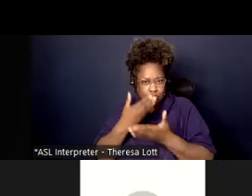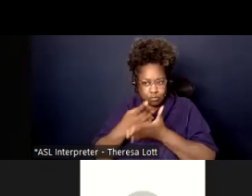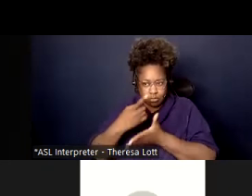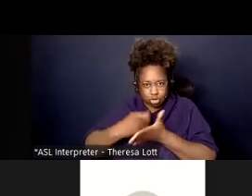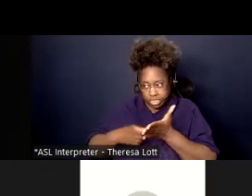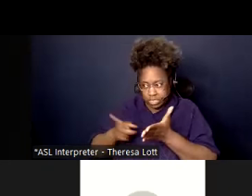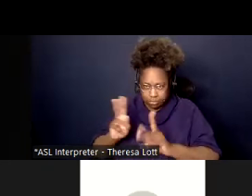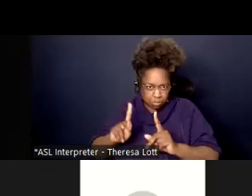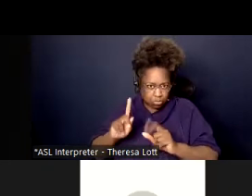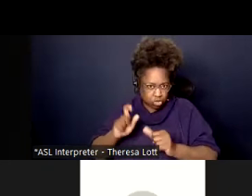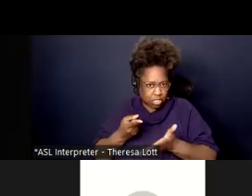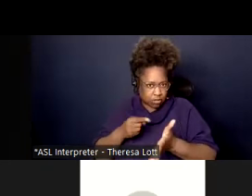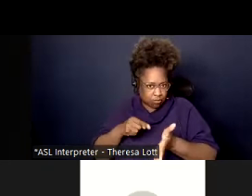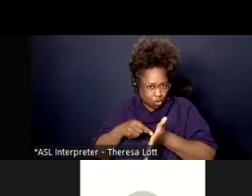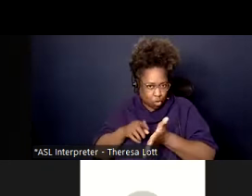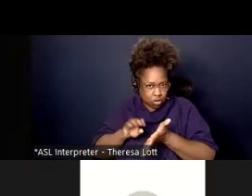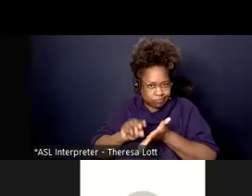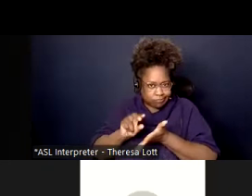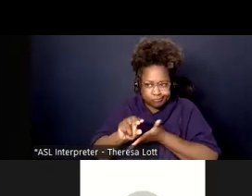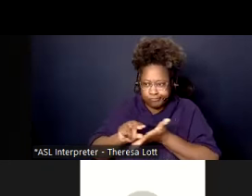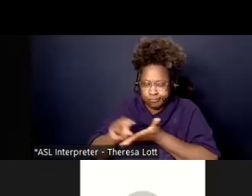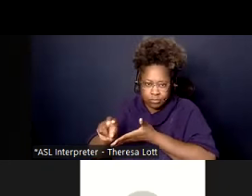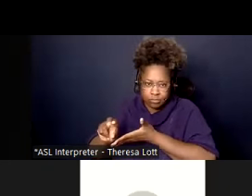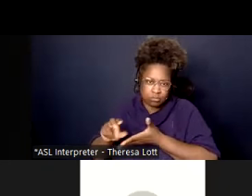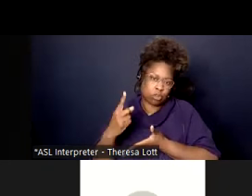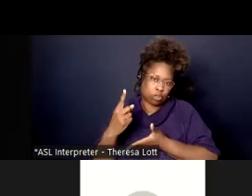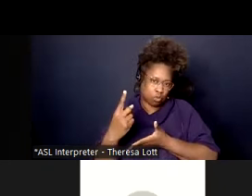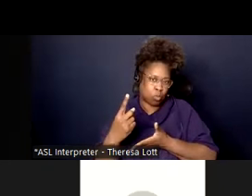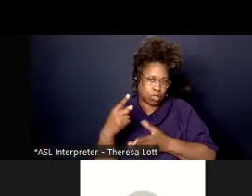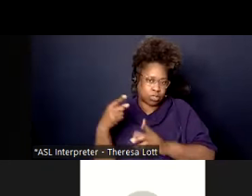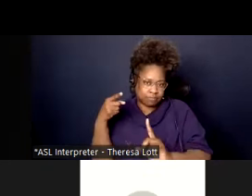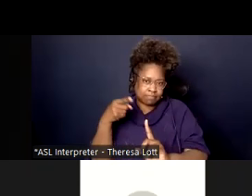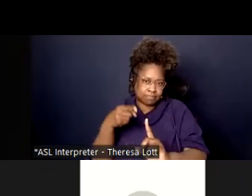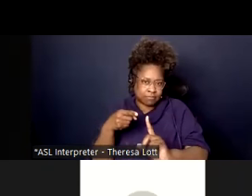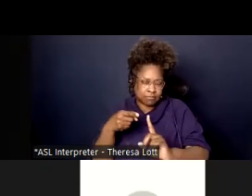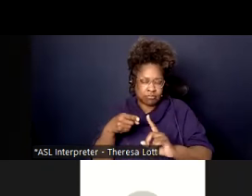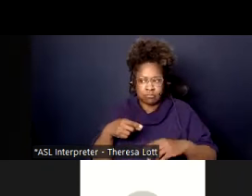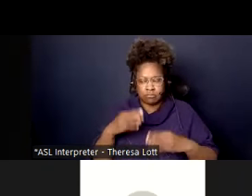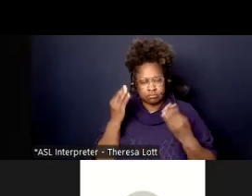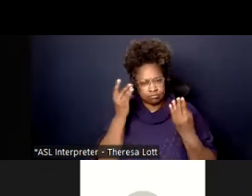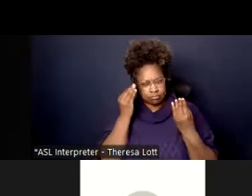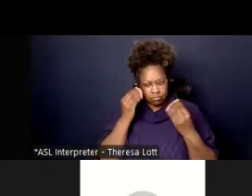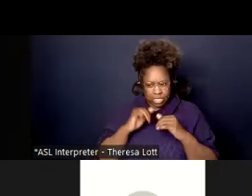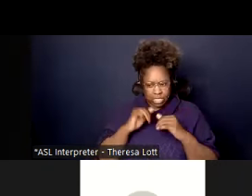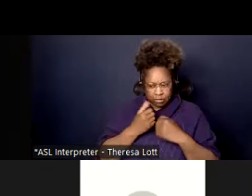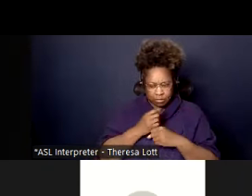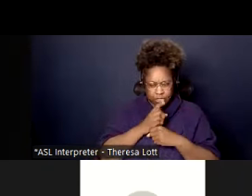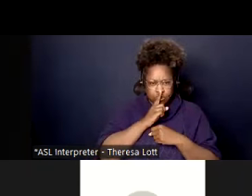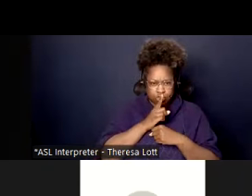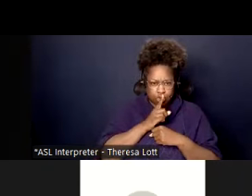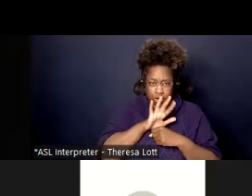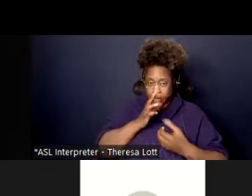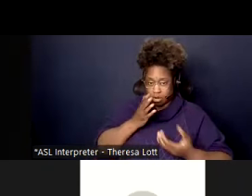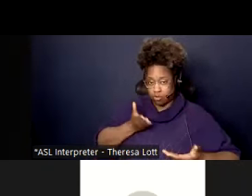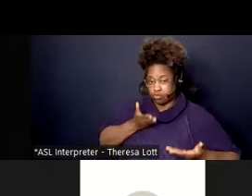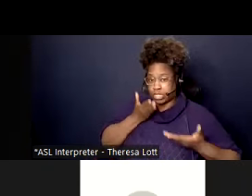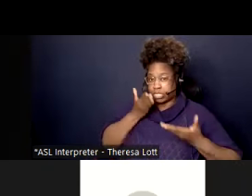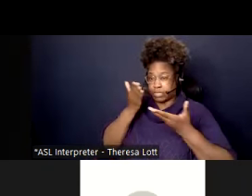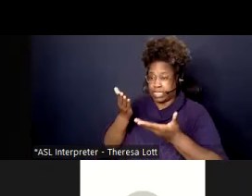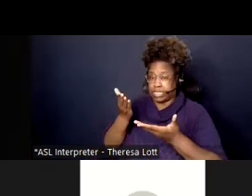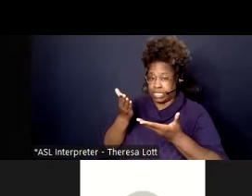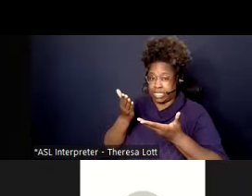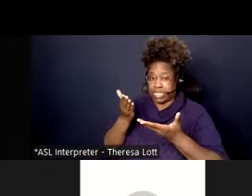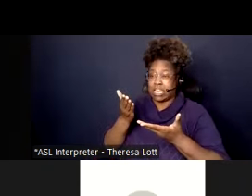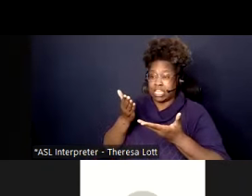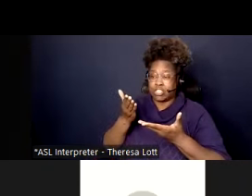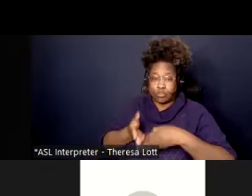too. I think that's one sort of angle, and sort of, thinking about how we make sure that recommendations on addressing resiliency don't